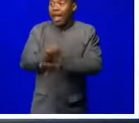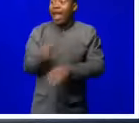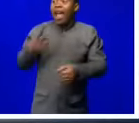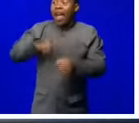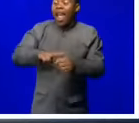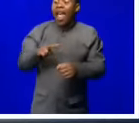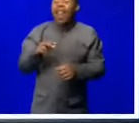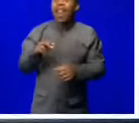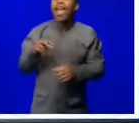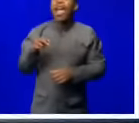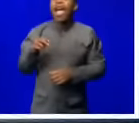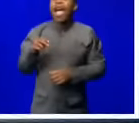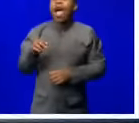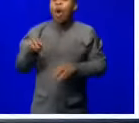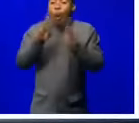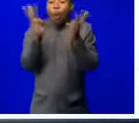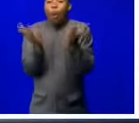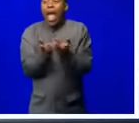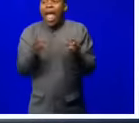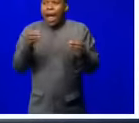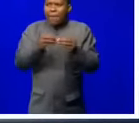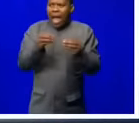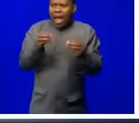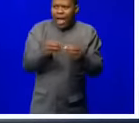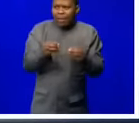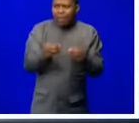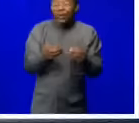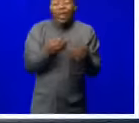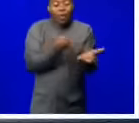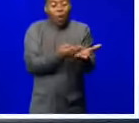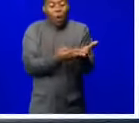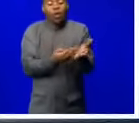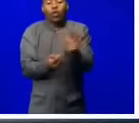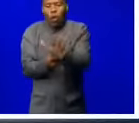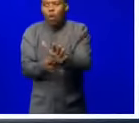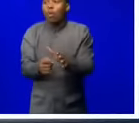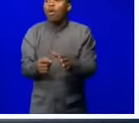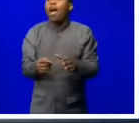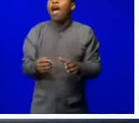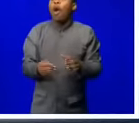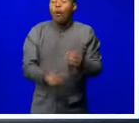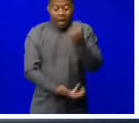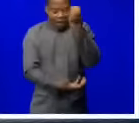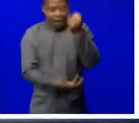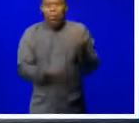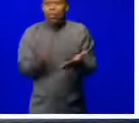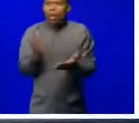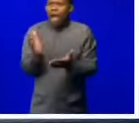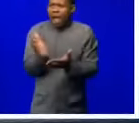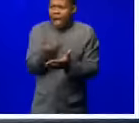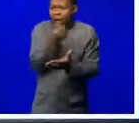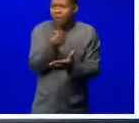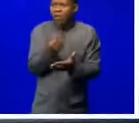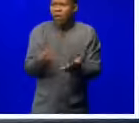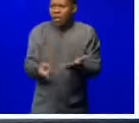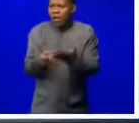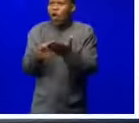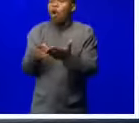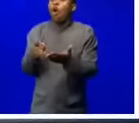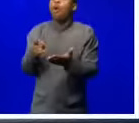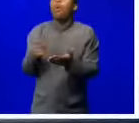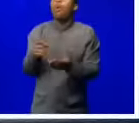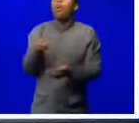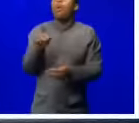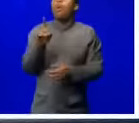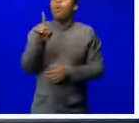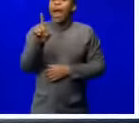likhasi langqondo umshini la World Bank emavele bekade kufanele athole lesito ngaphansi kwalesikhwama angentuli kwelikhulu. Etindzabeni